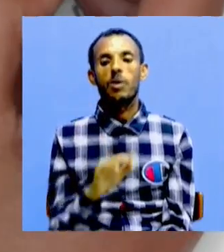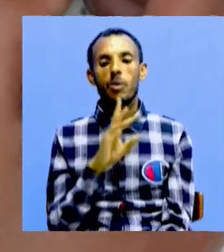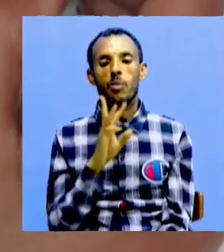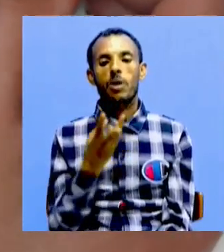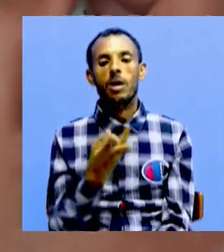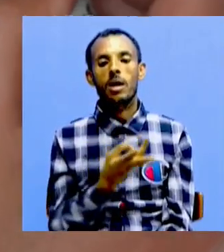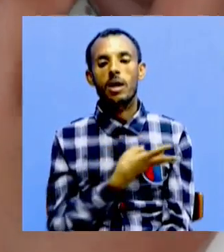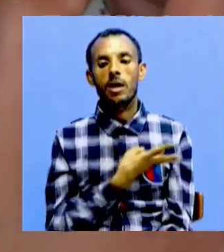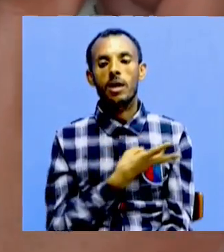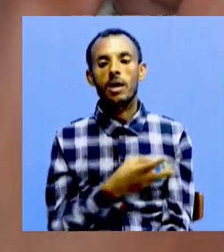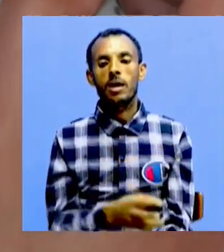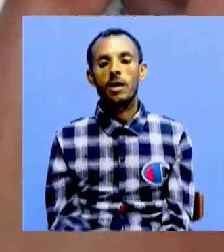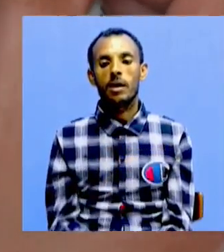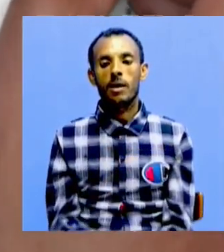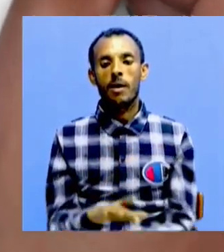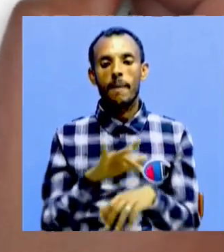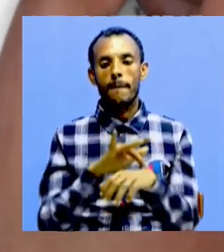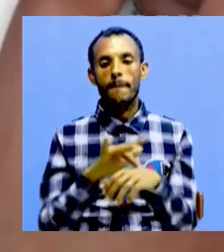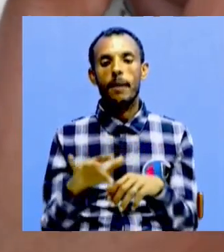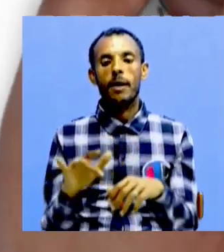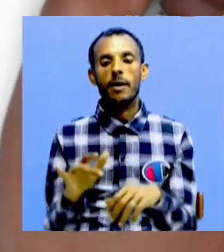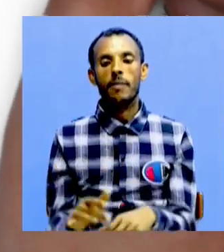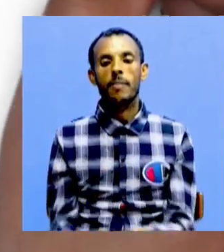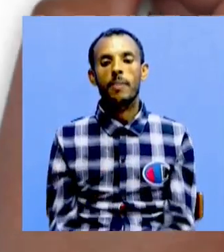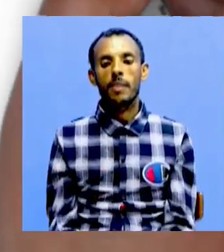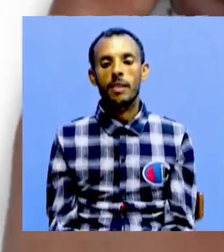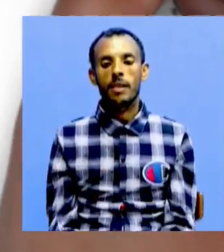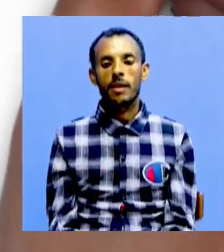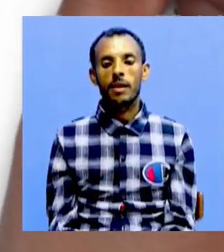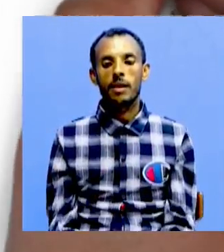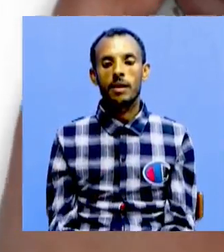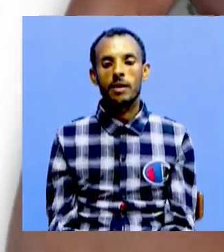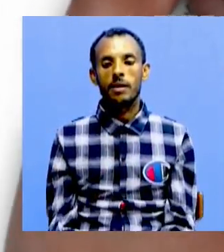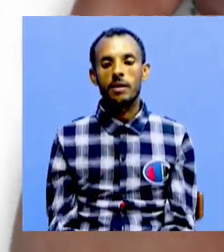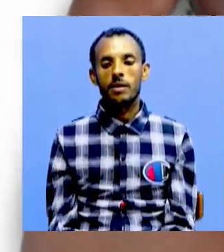we blank learn